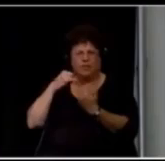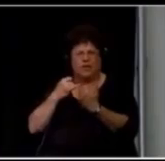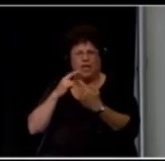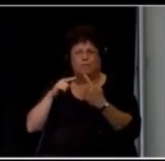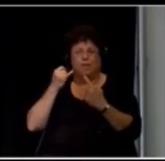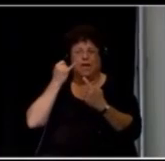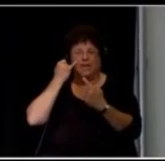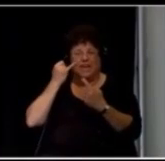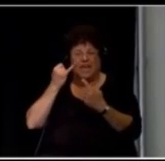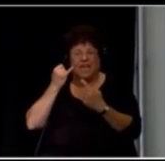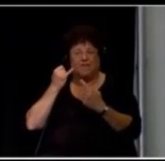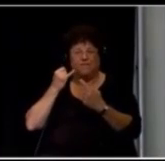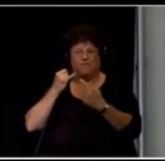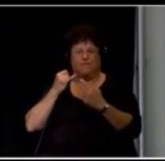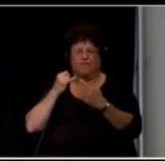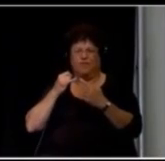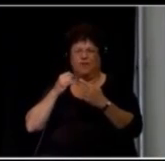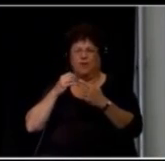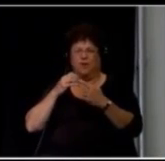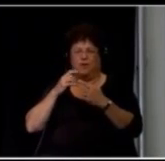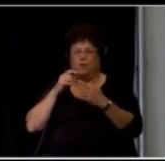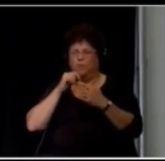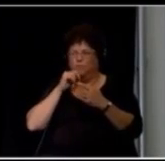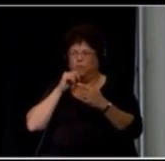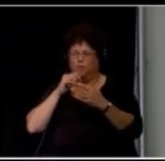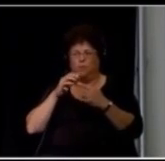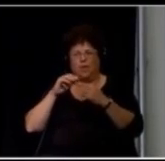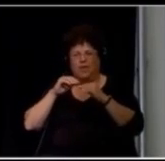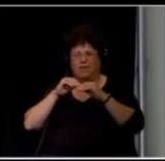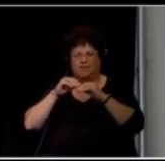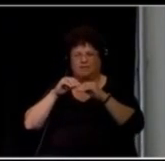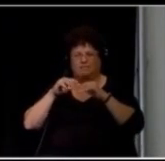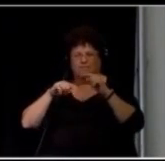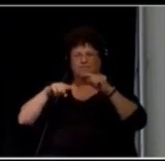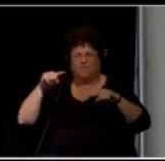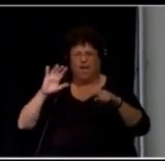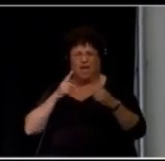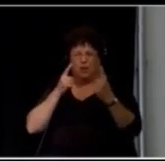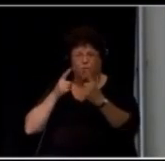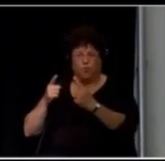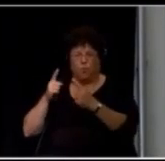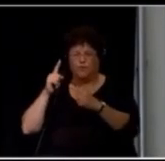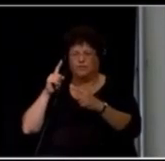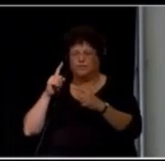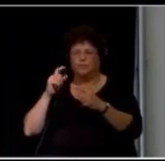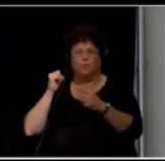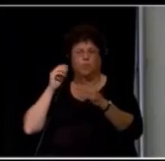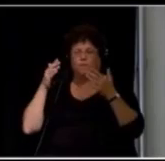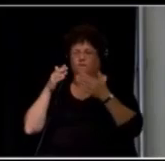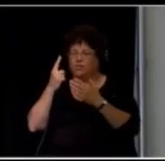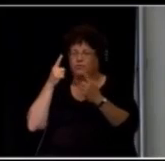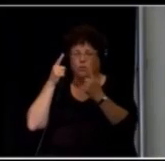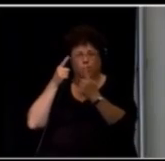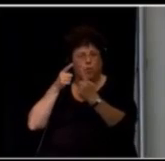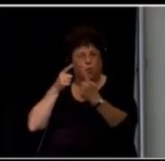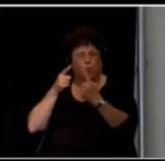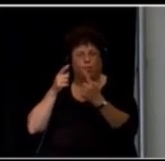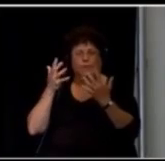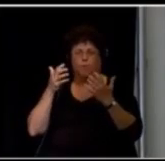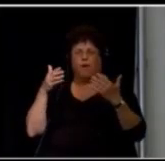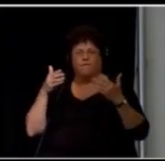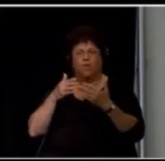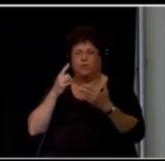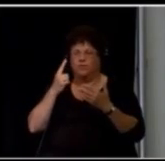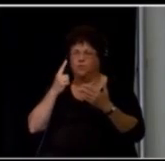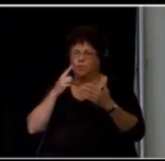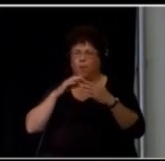over many social goods, we risk accomplishing none of them. So we've got to stay focused on this fundamental good that we're trying to achieve